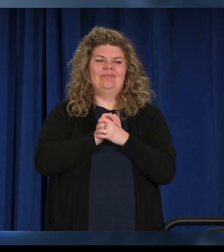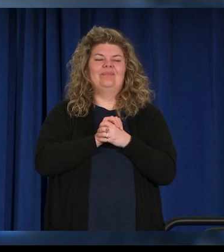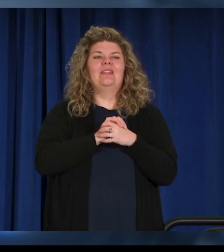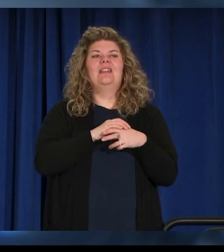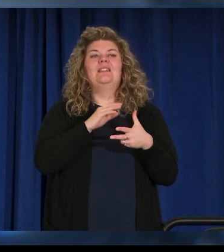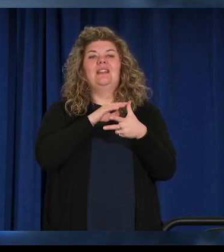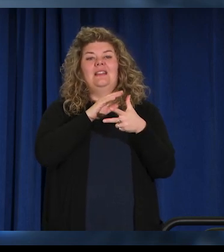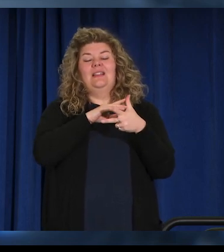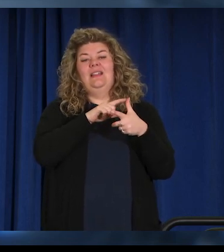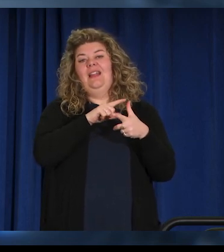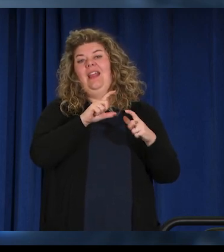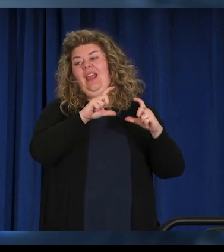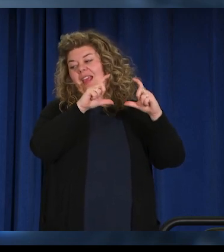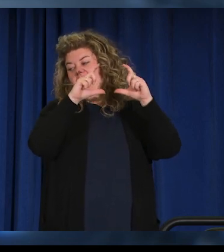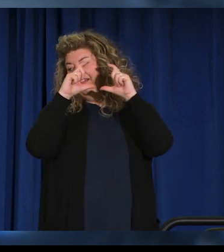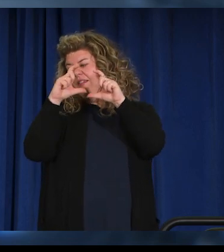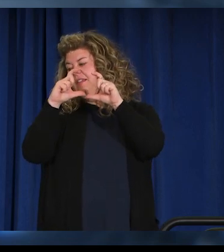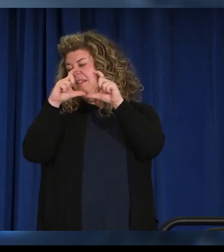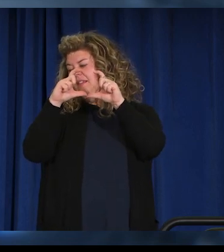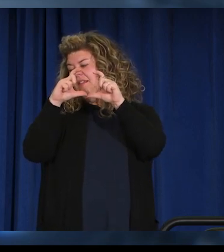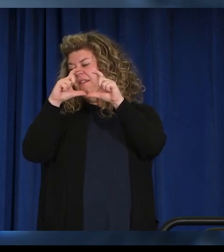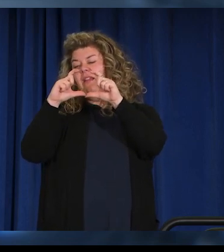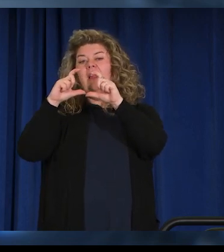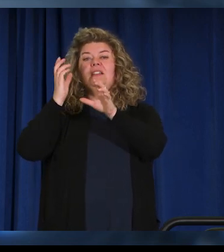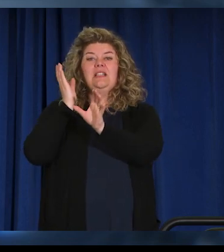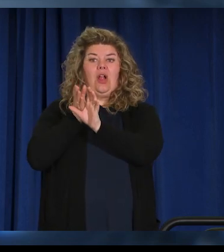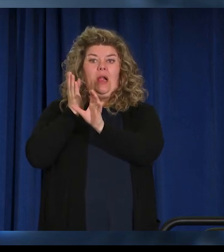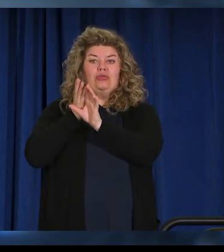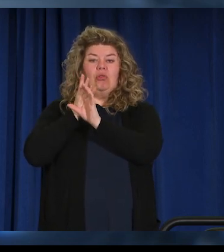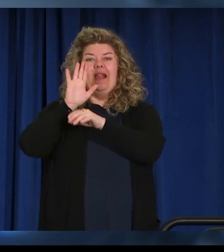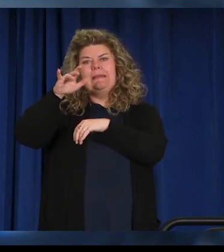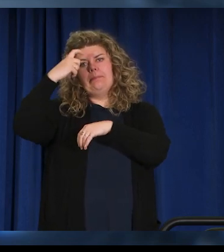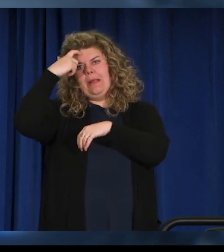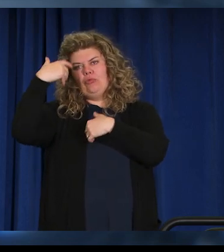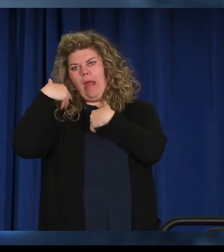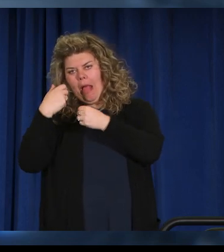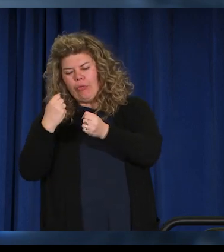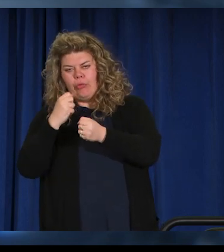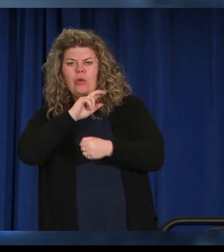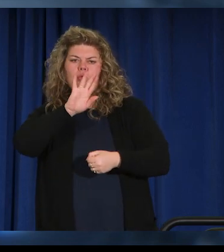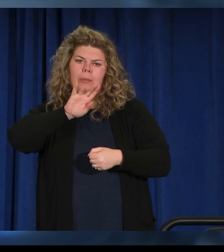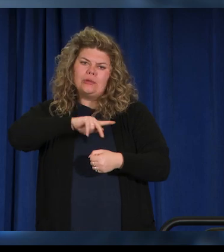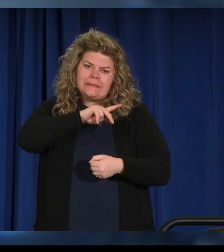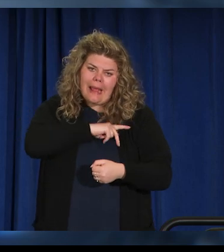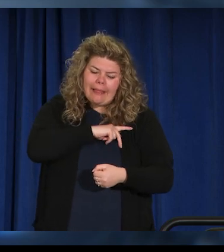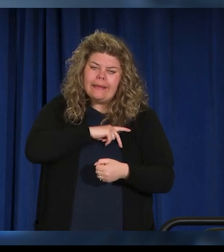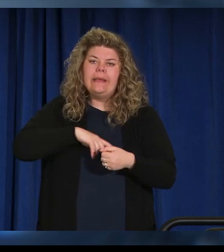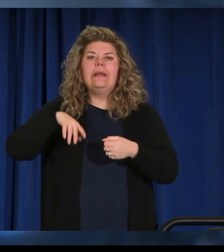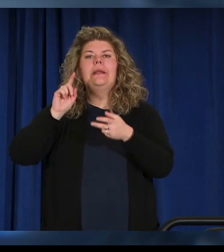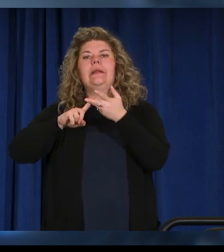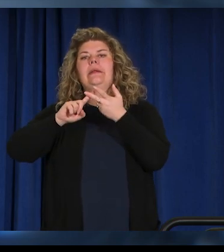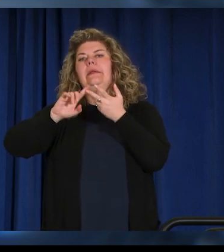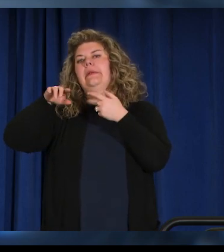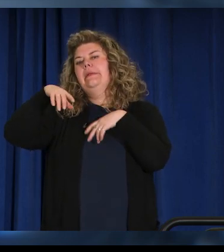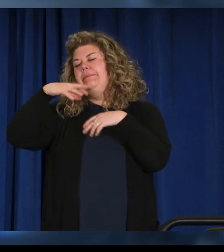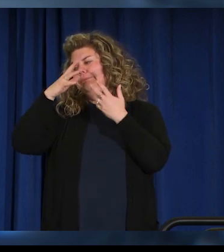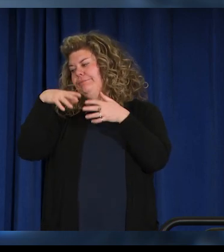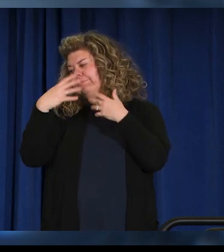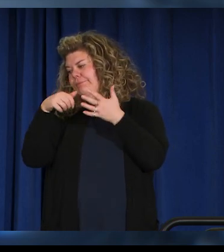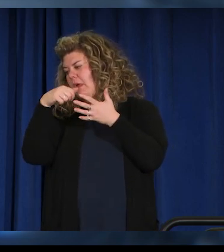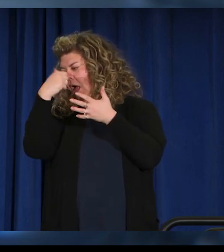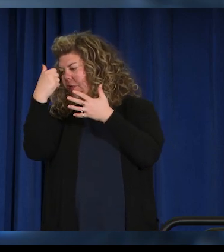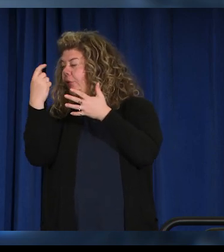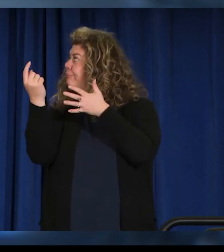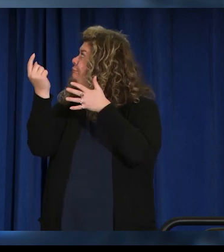Within the psychological circle, mental health, personality and self-esteem, attitudes and beliefs, coping and